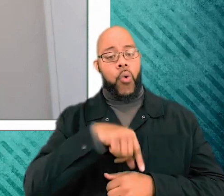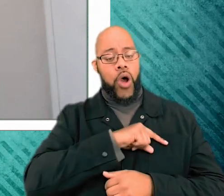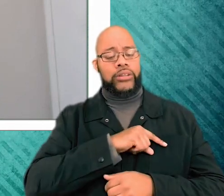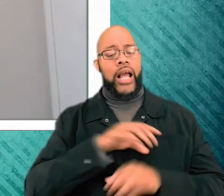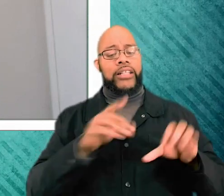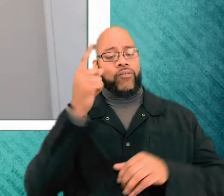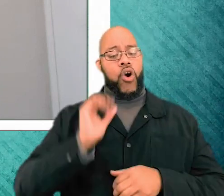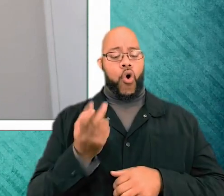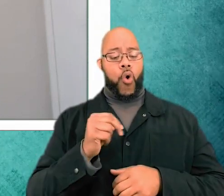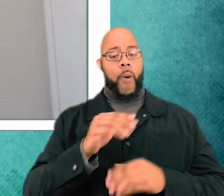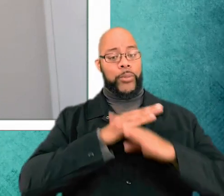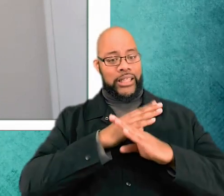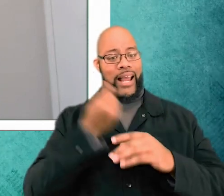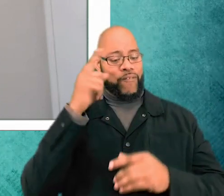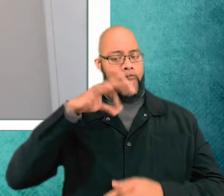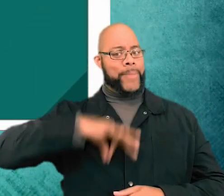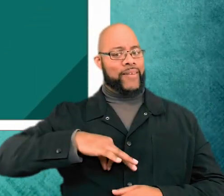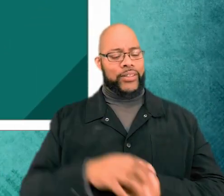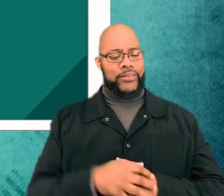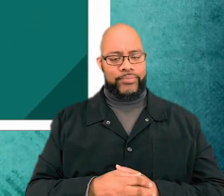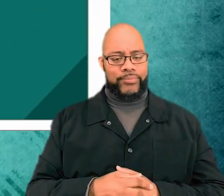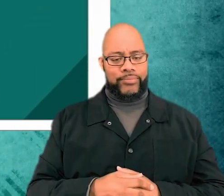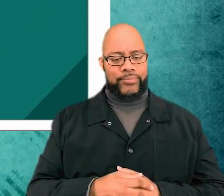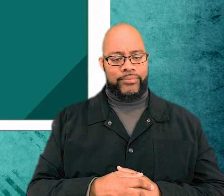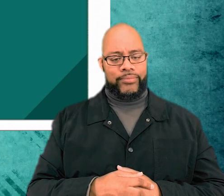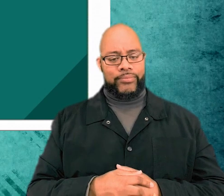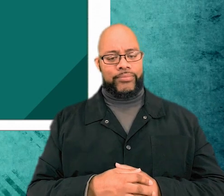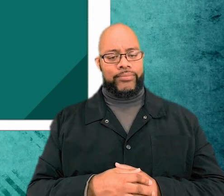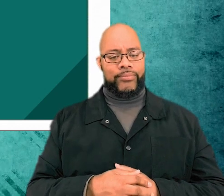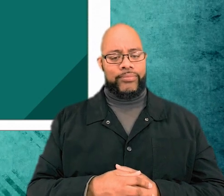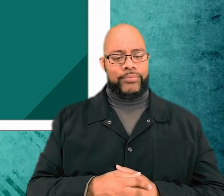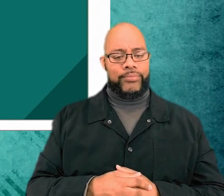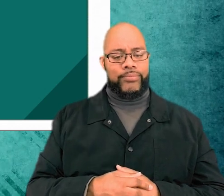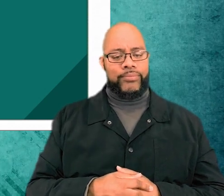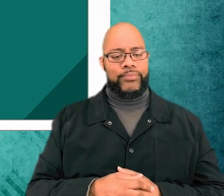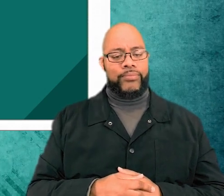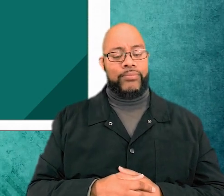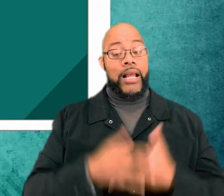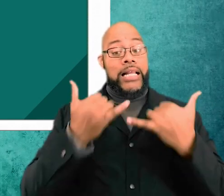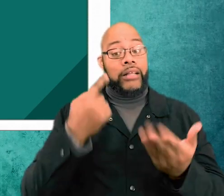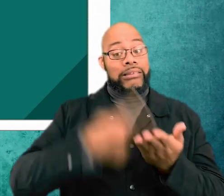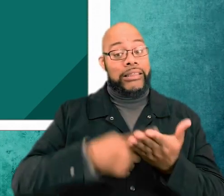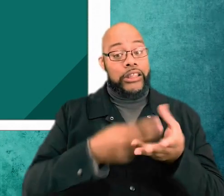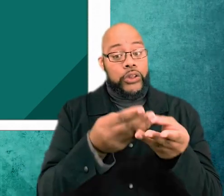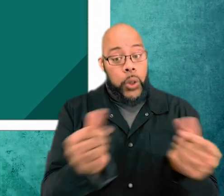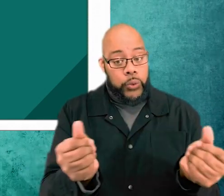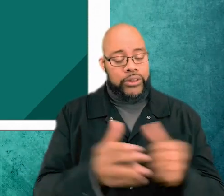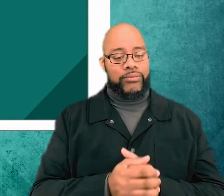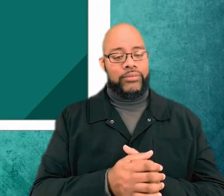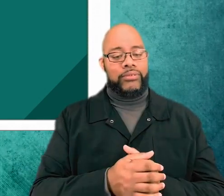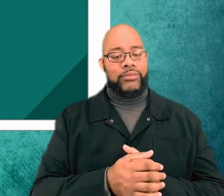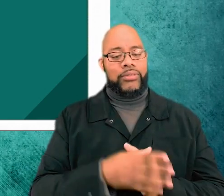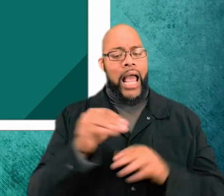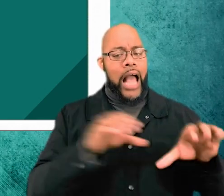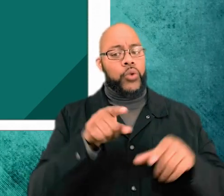action for our own protection and benefit. So now let's talk about some solutions and or